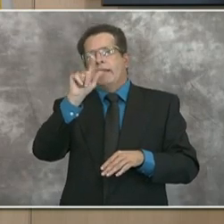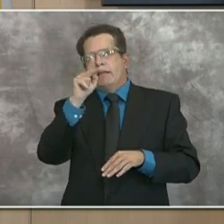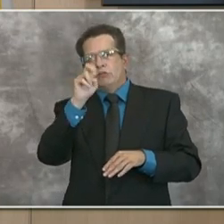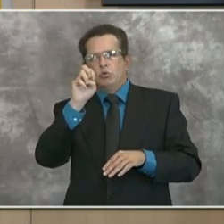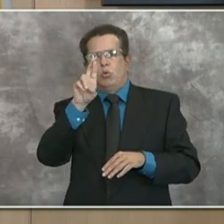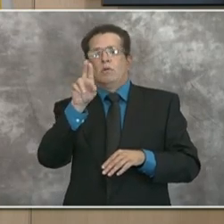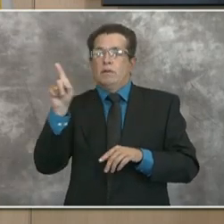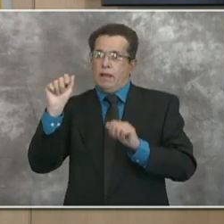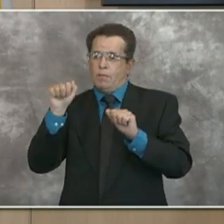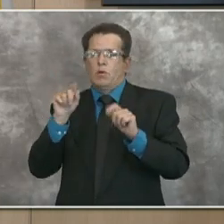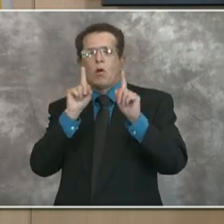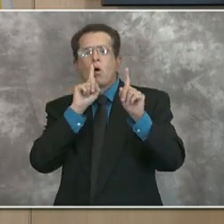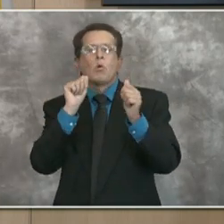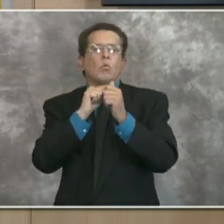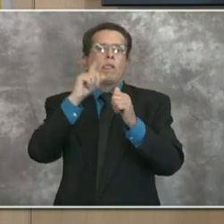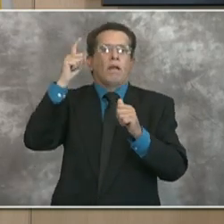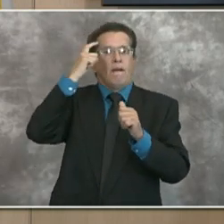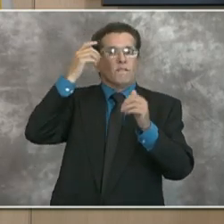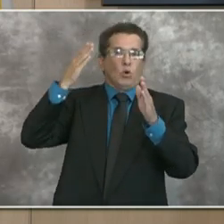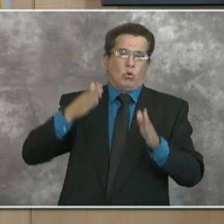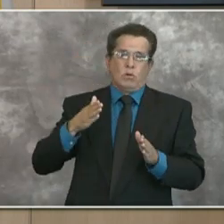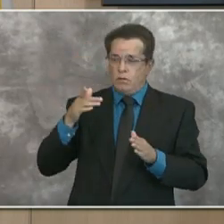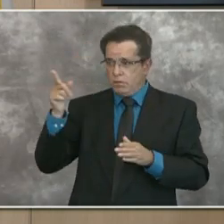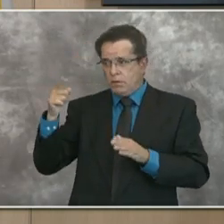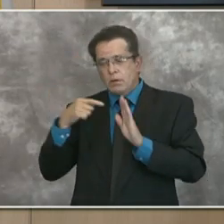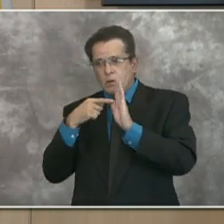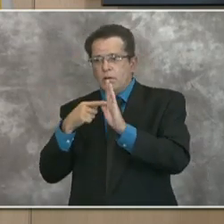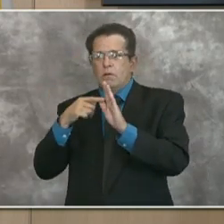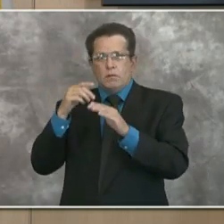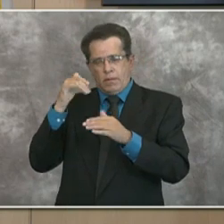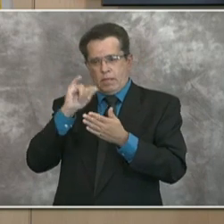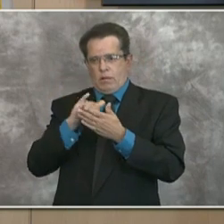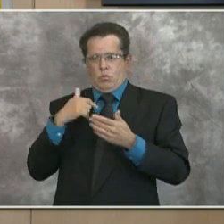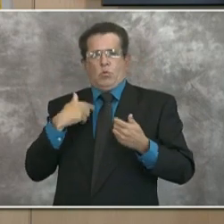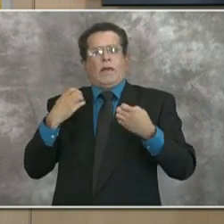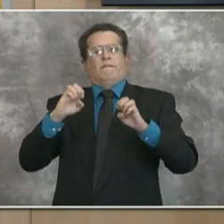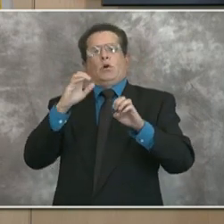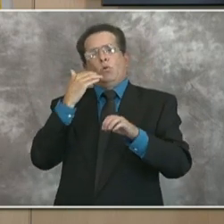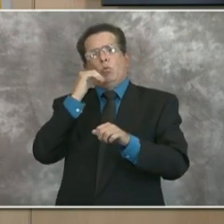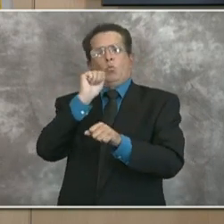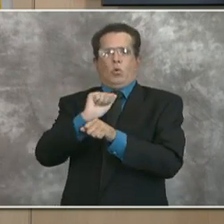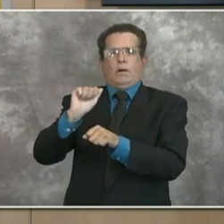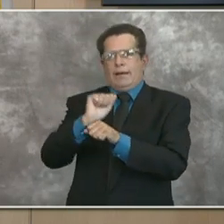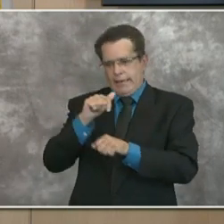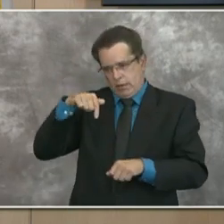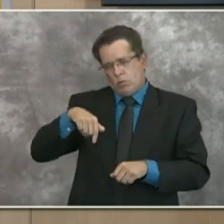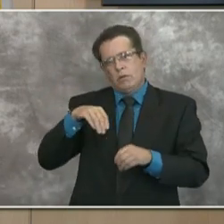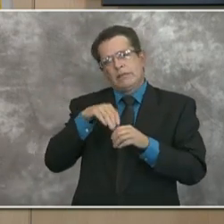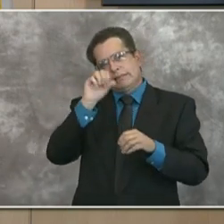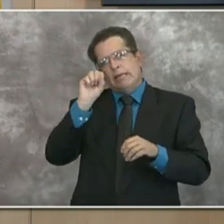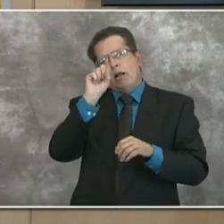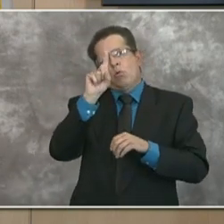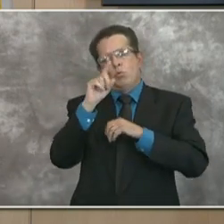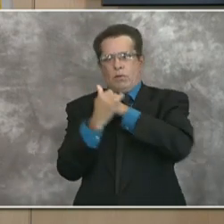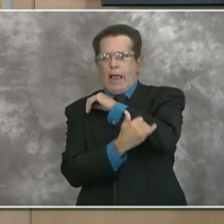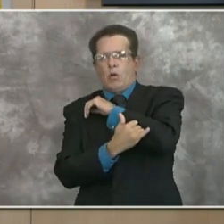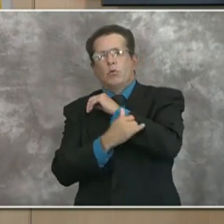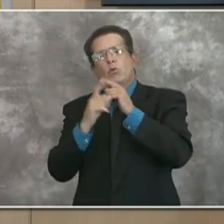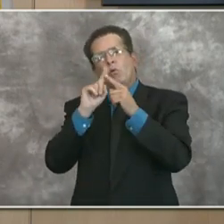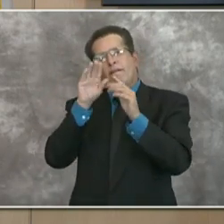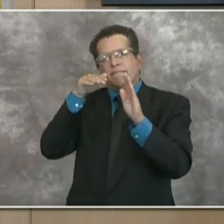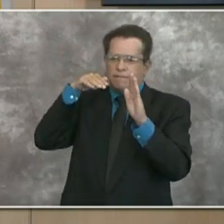direct contact with the governor to highlight the efforts and good work we're doing here in San Diego County to flatten the